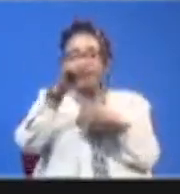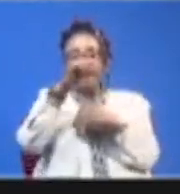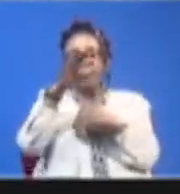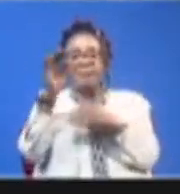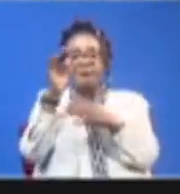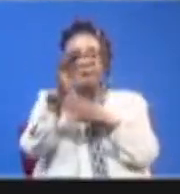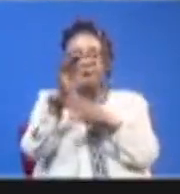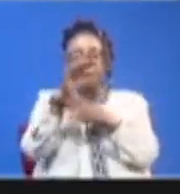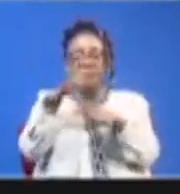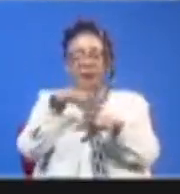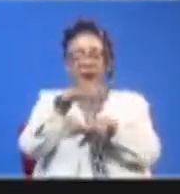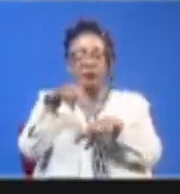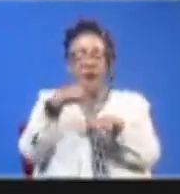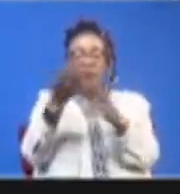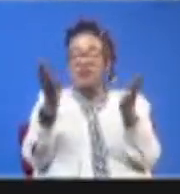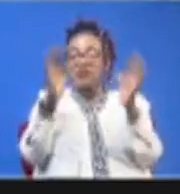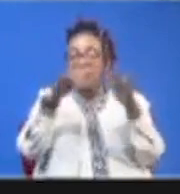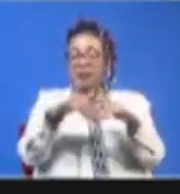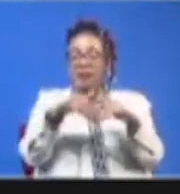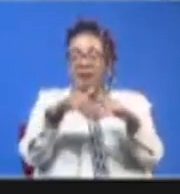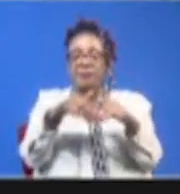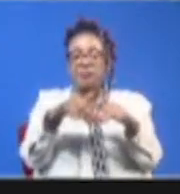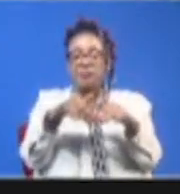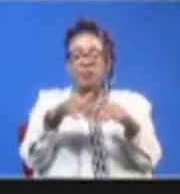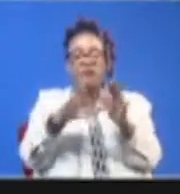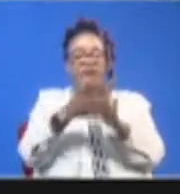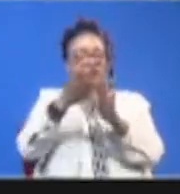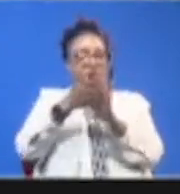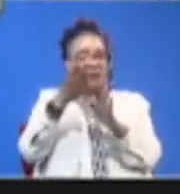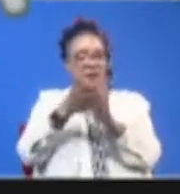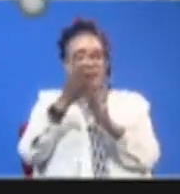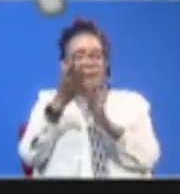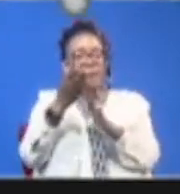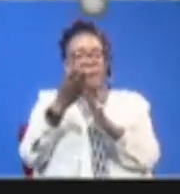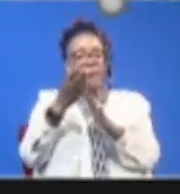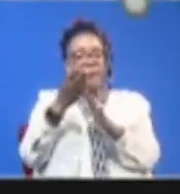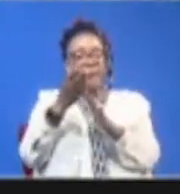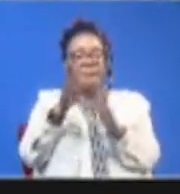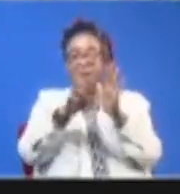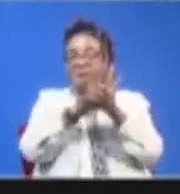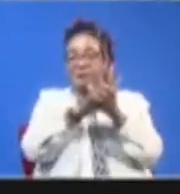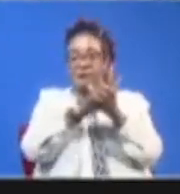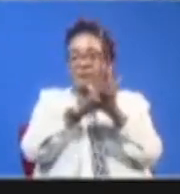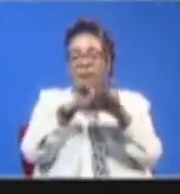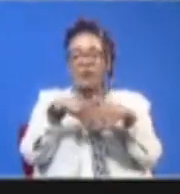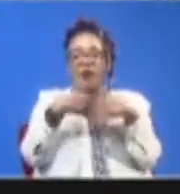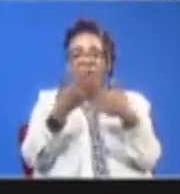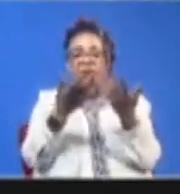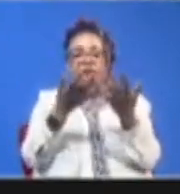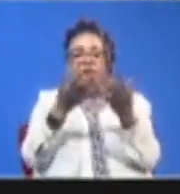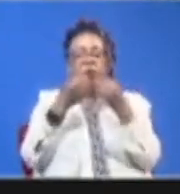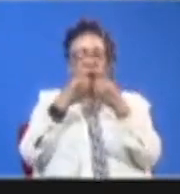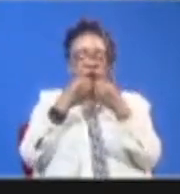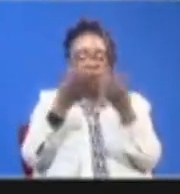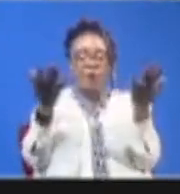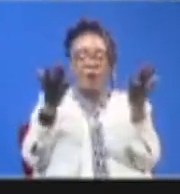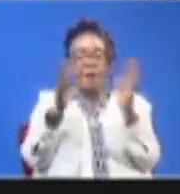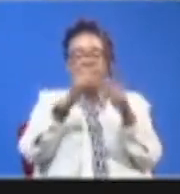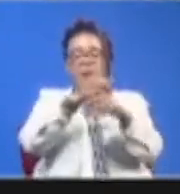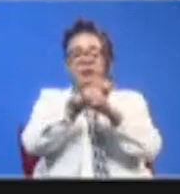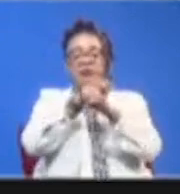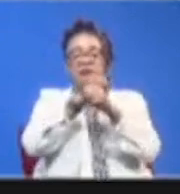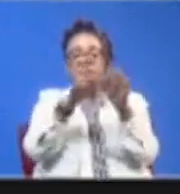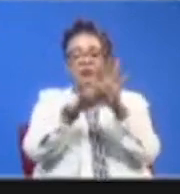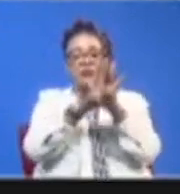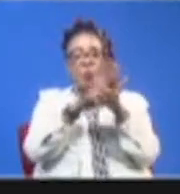Assembly to fast track the ongoing enactment of a whistleblower protection law. We